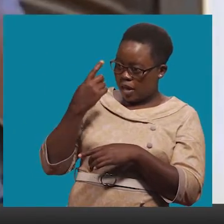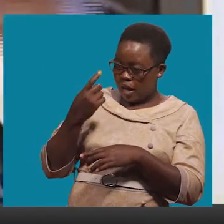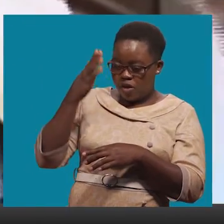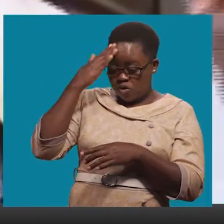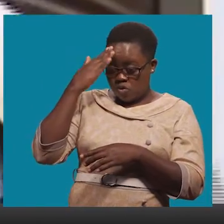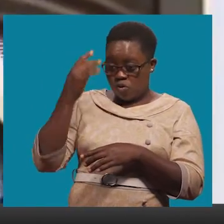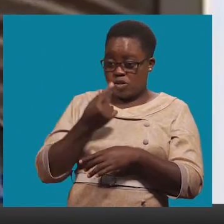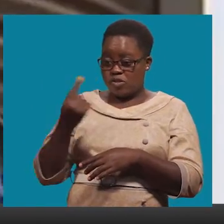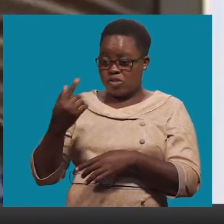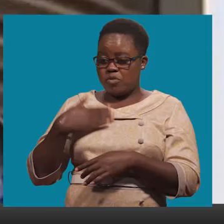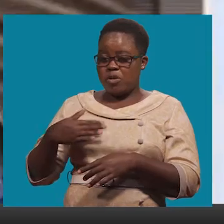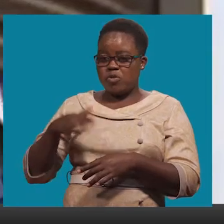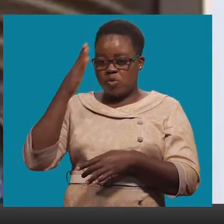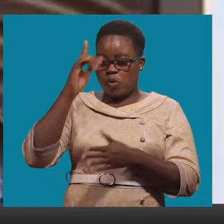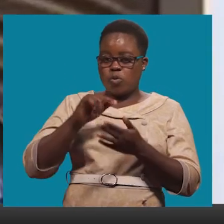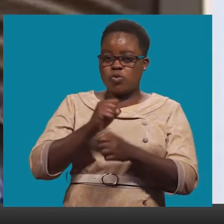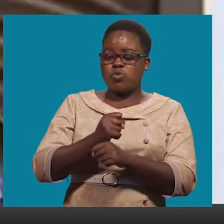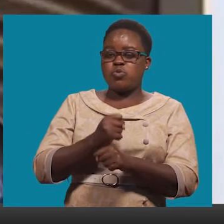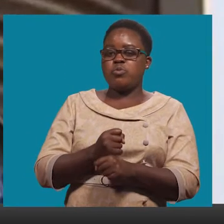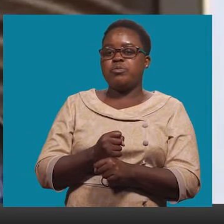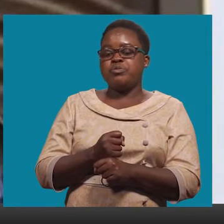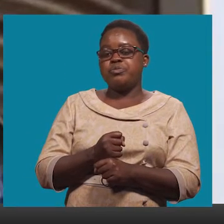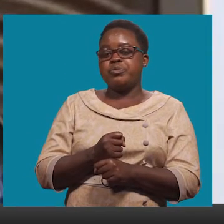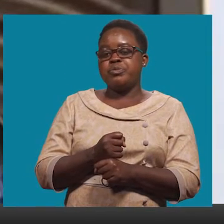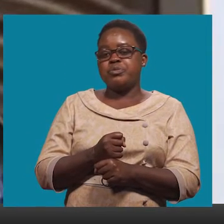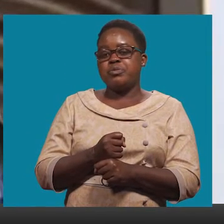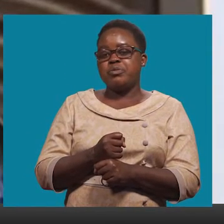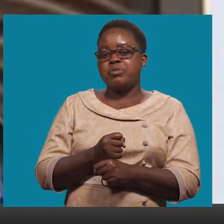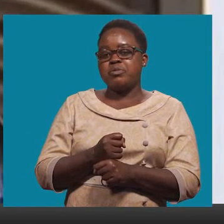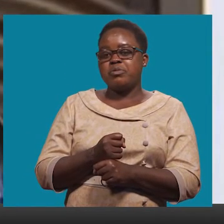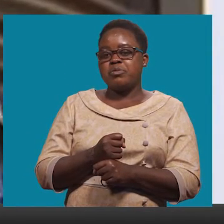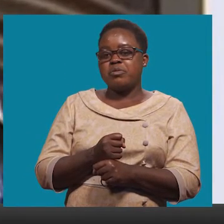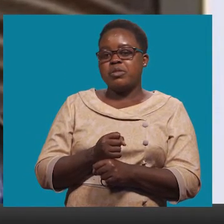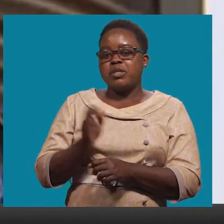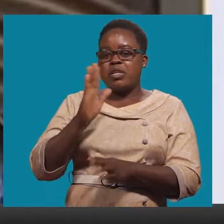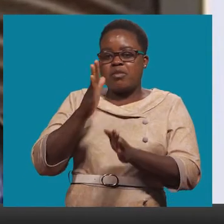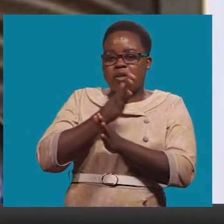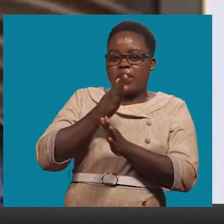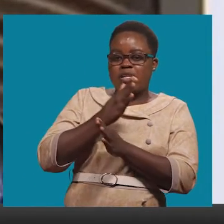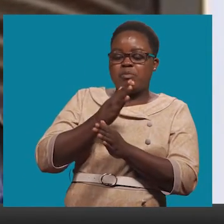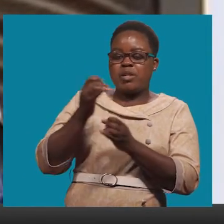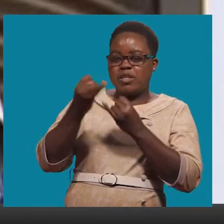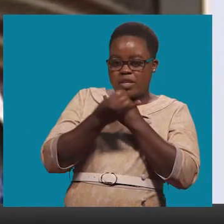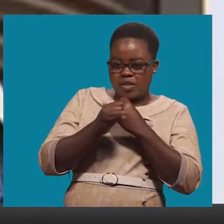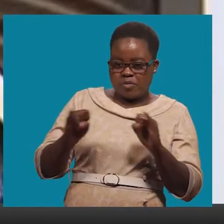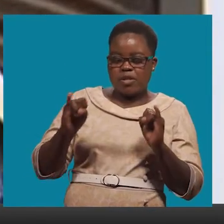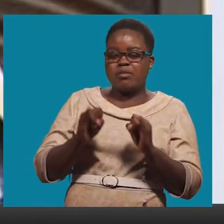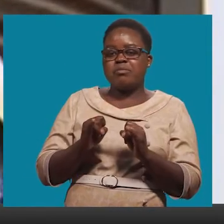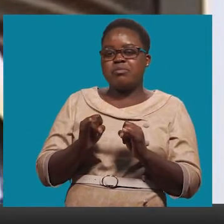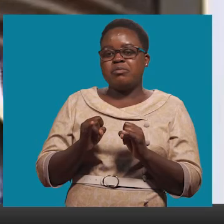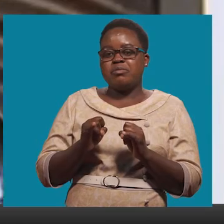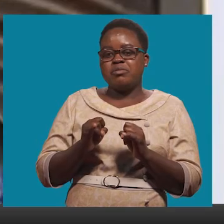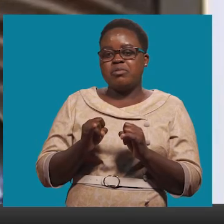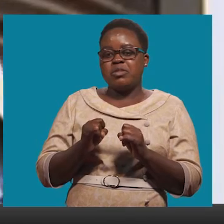judges also look at each other in the eye. You know each other. You know what you do. Yeah? Don't hide behind